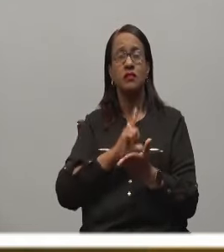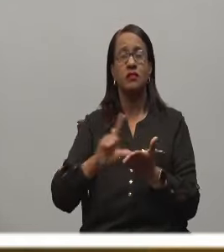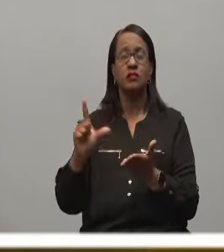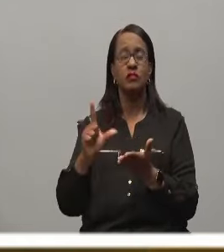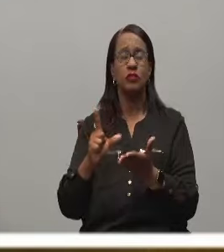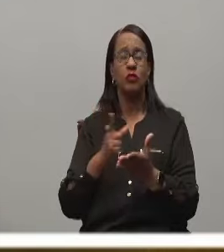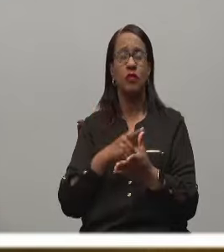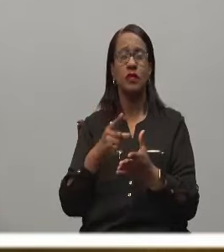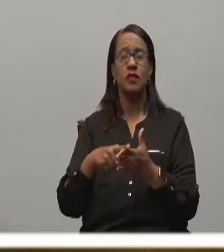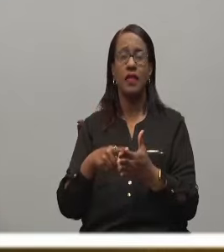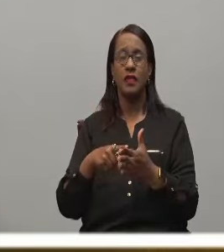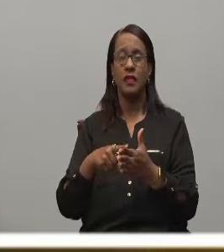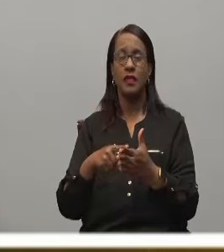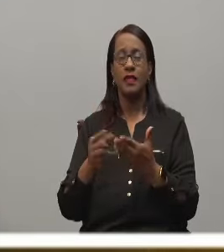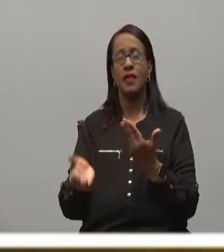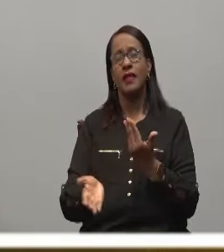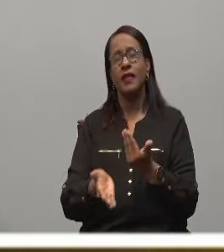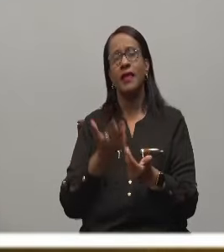Ha. Huh.